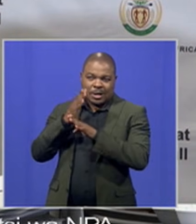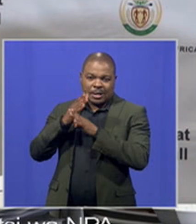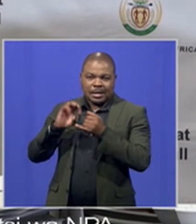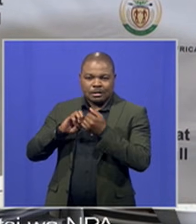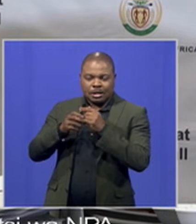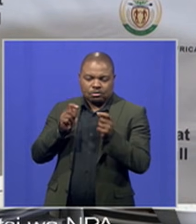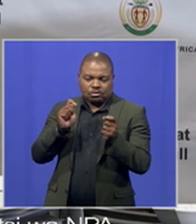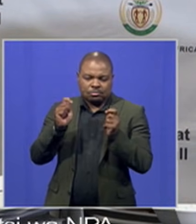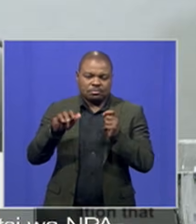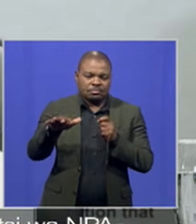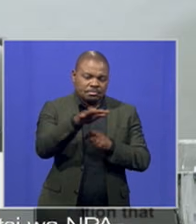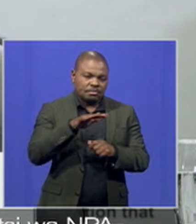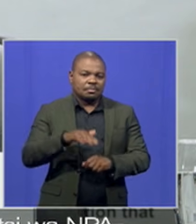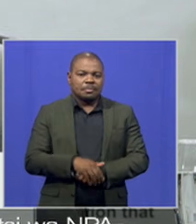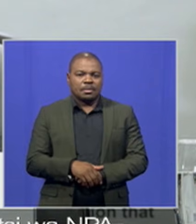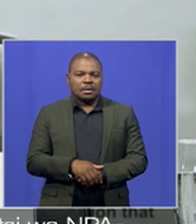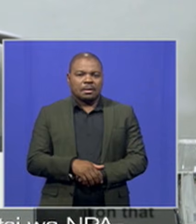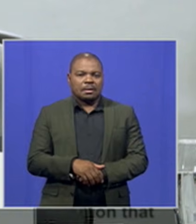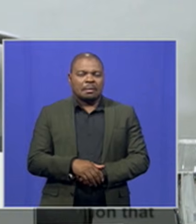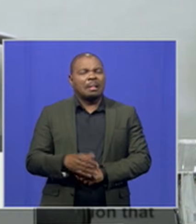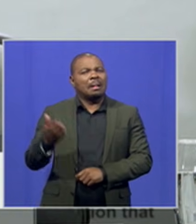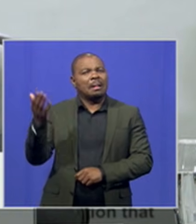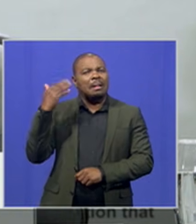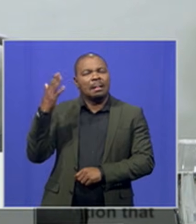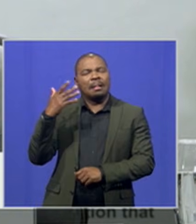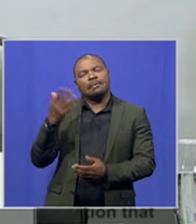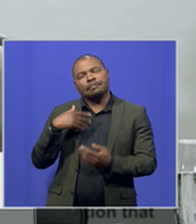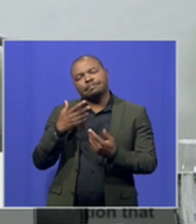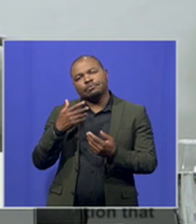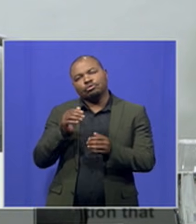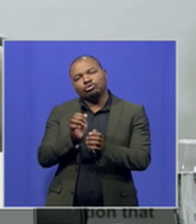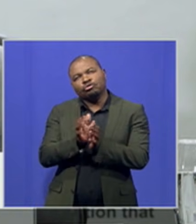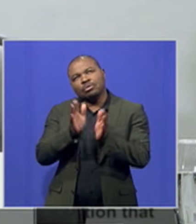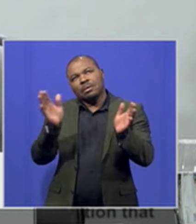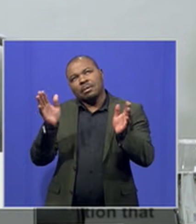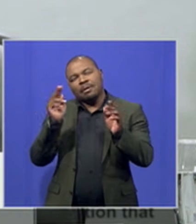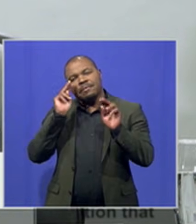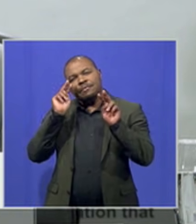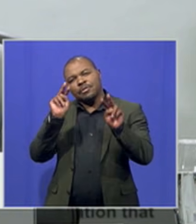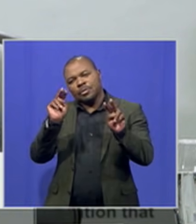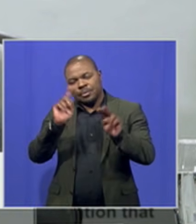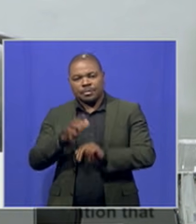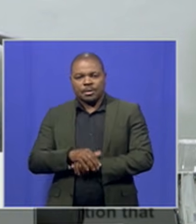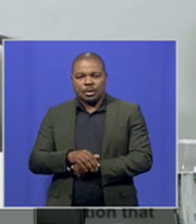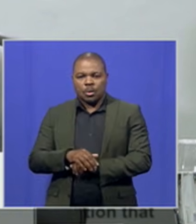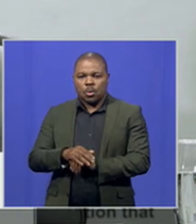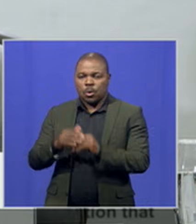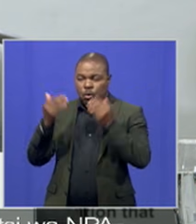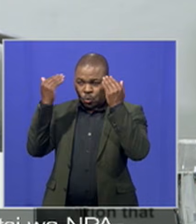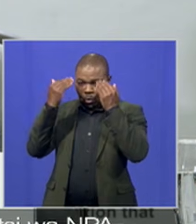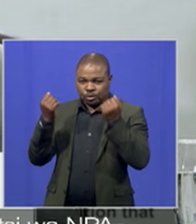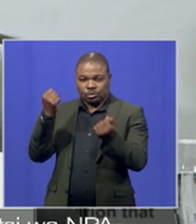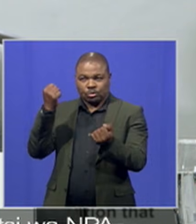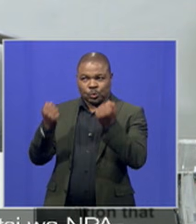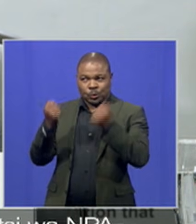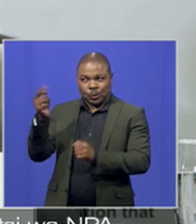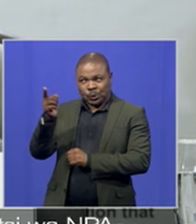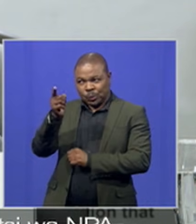etsa diphetoho. There was a general view at the time that the Constitutional Court judges were political